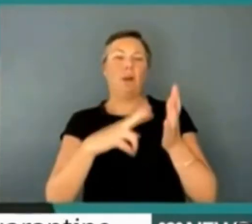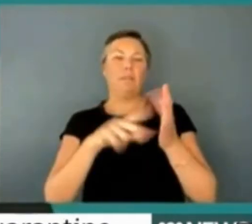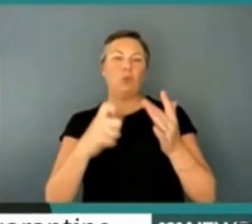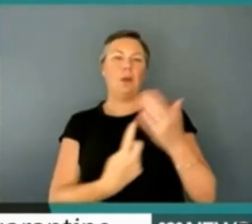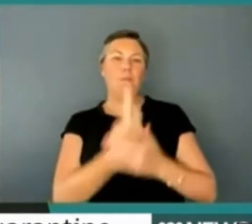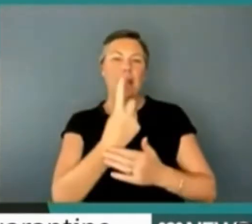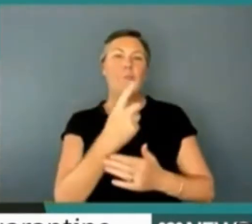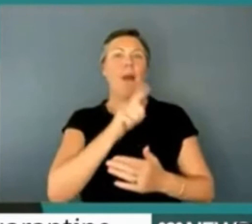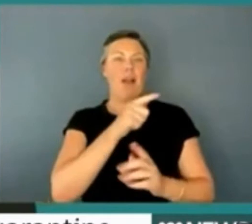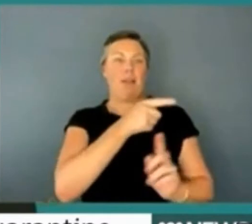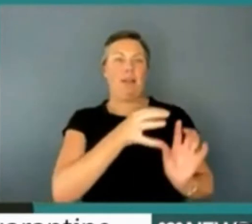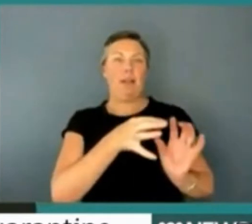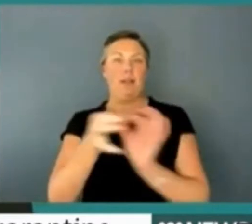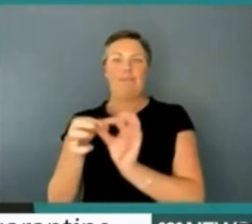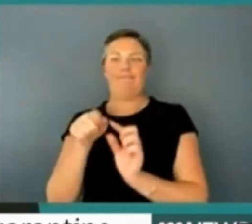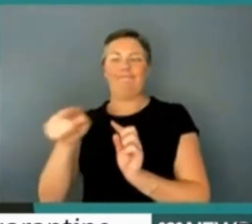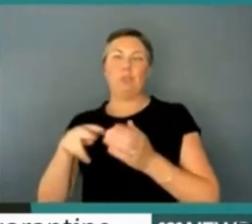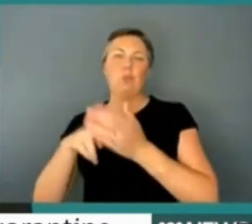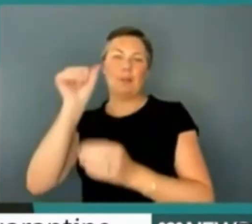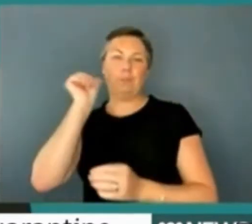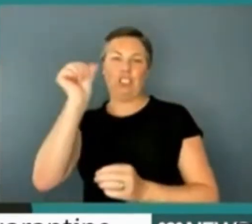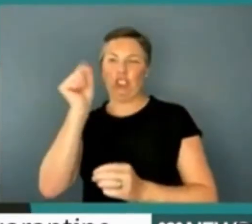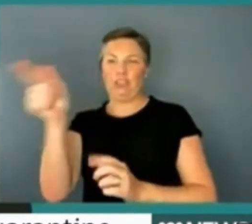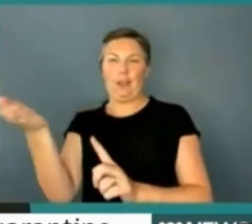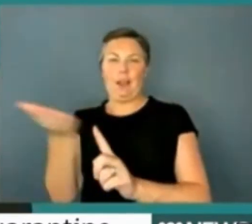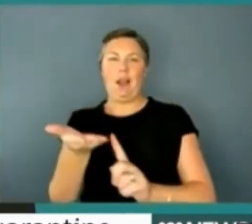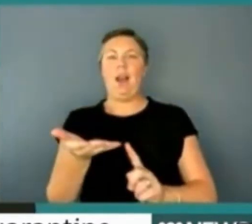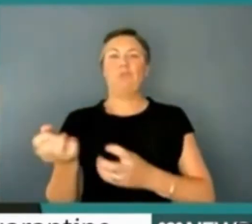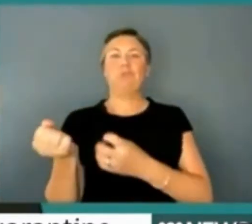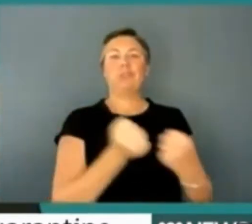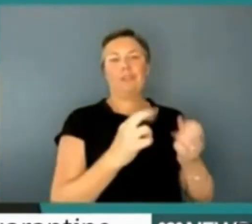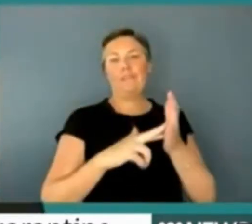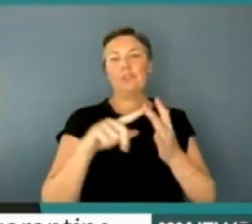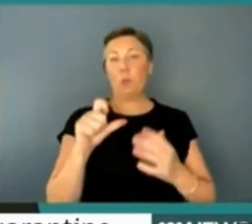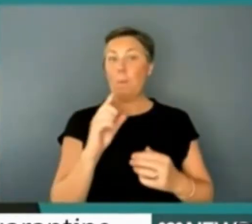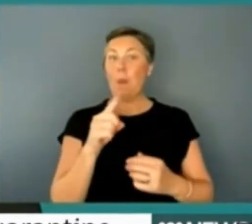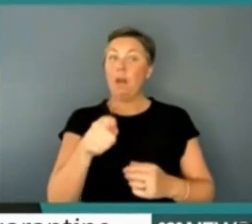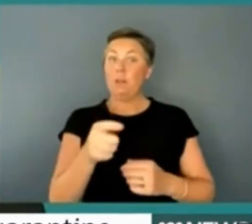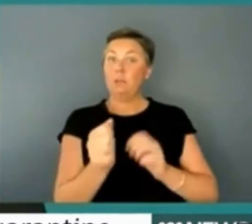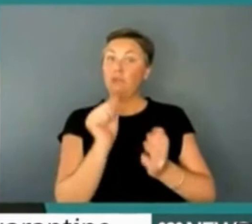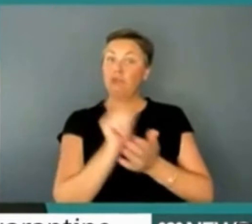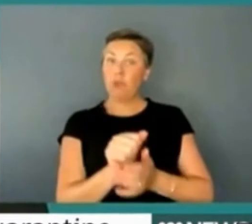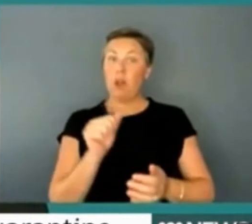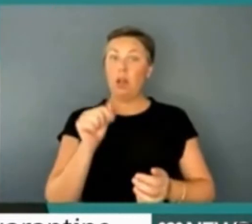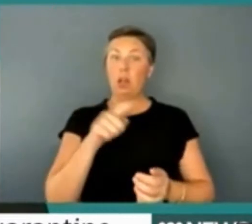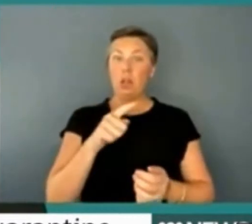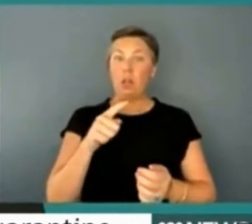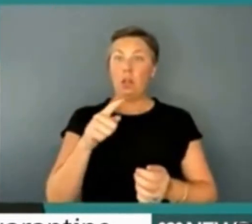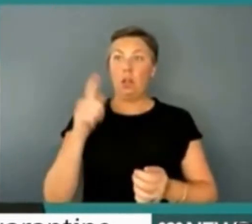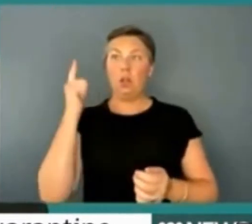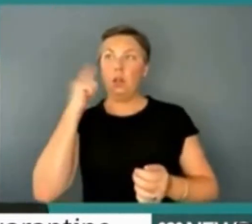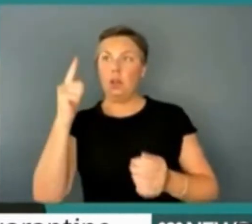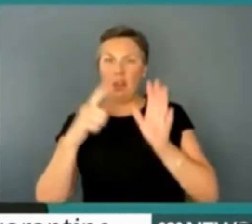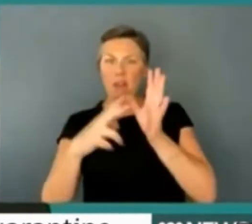that Avalon cluster. They did everything perfectly correctly. They heard that news about the